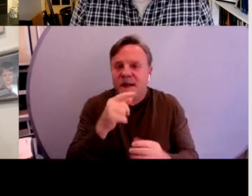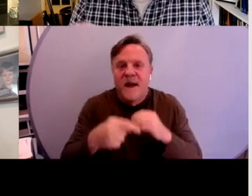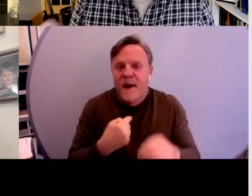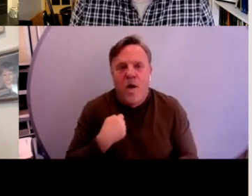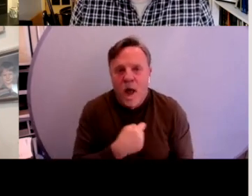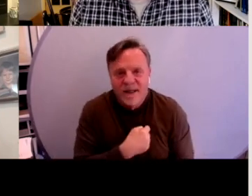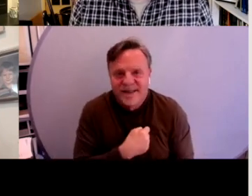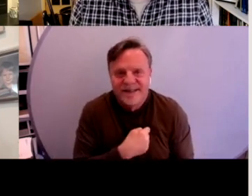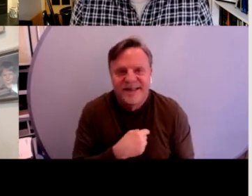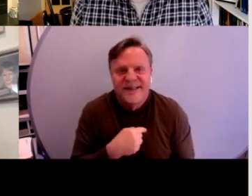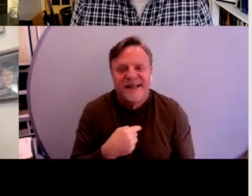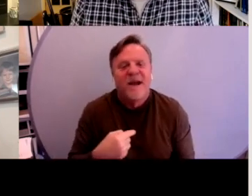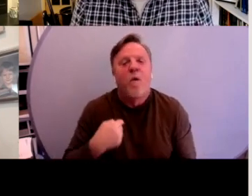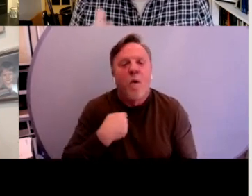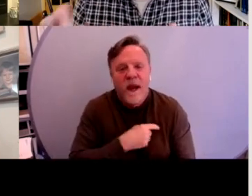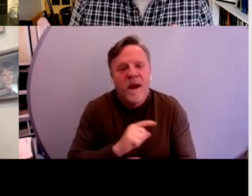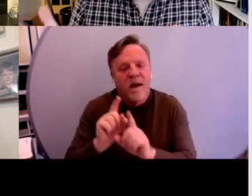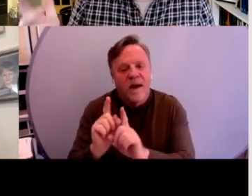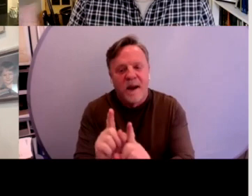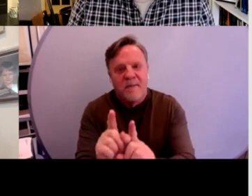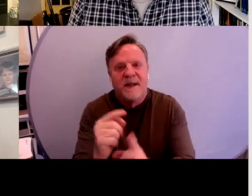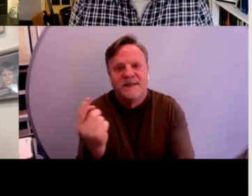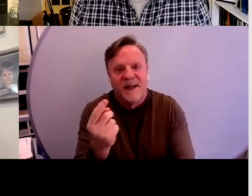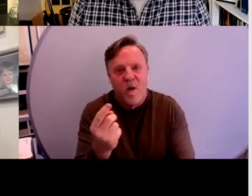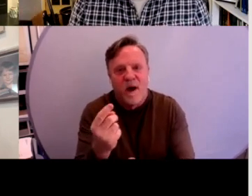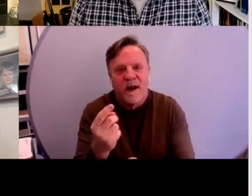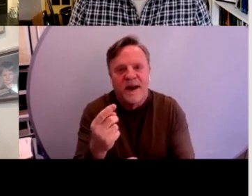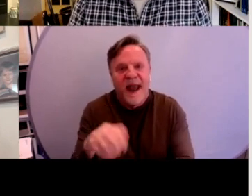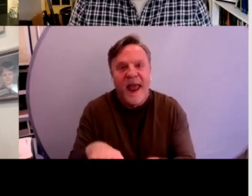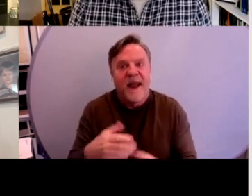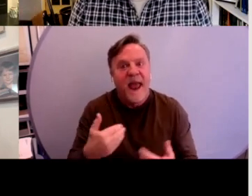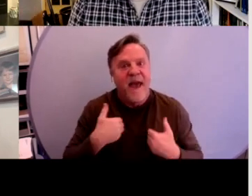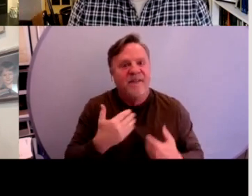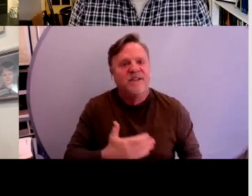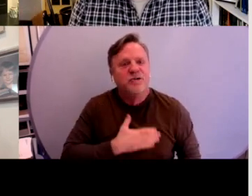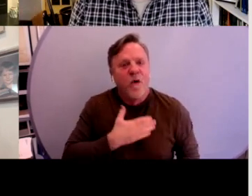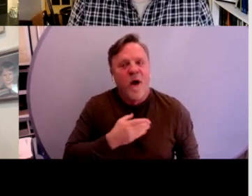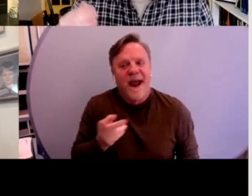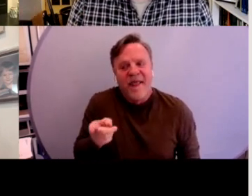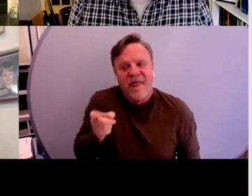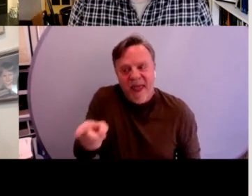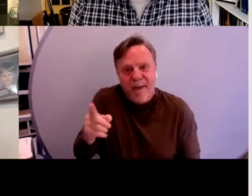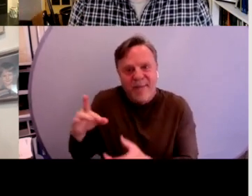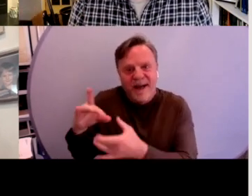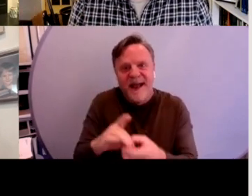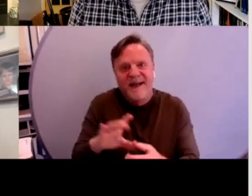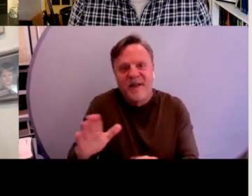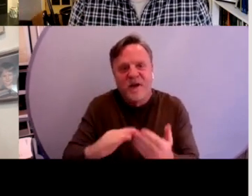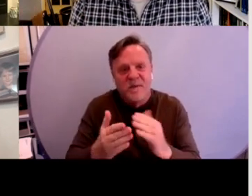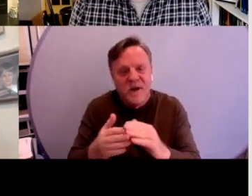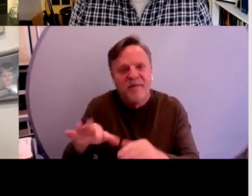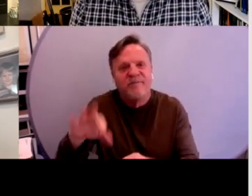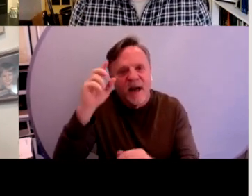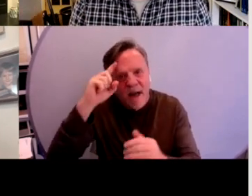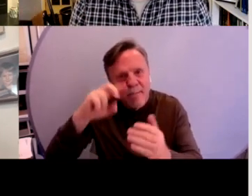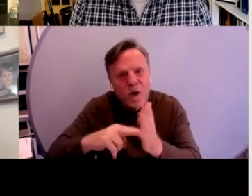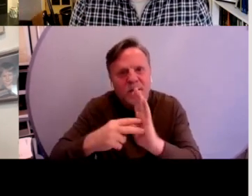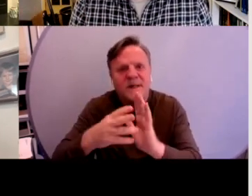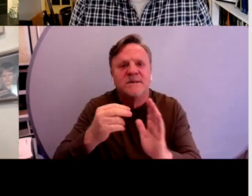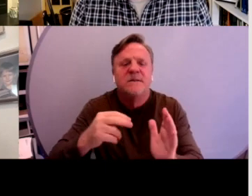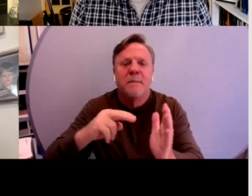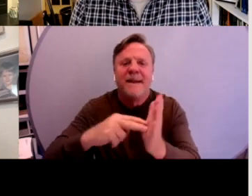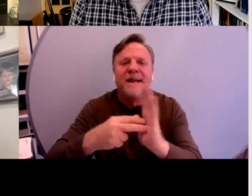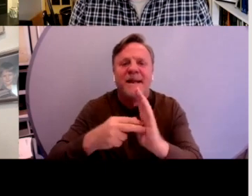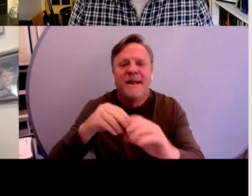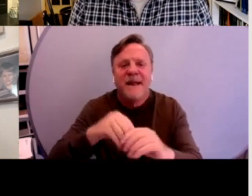about us accompanying somebody and taking joy in them connecting with their community and them finding purpose and meaning in that